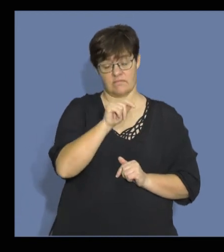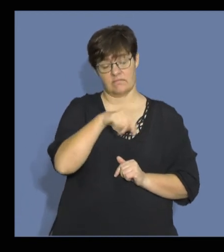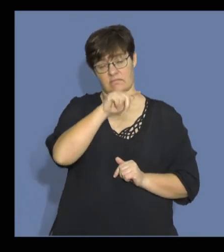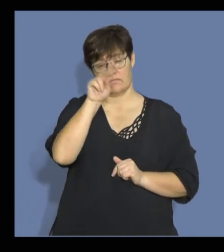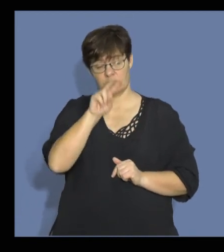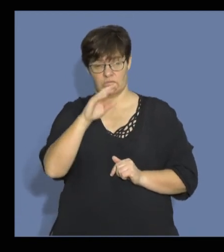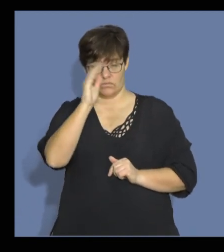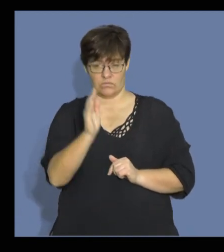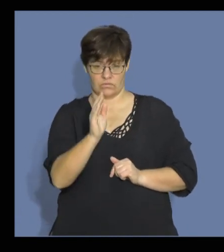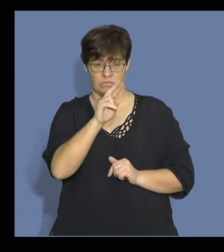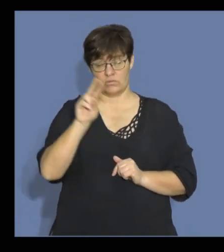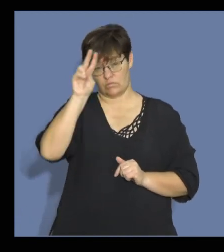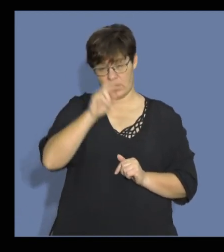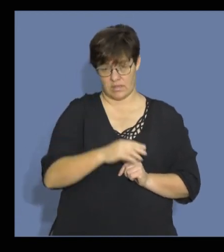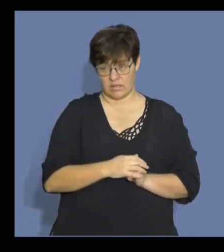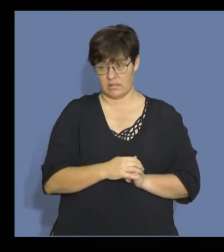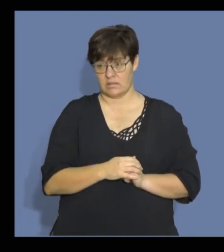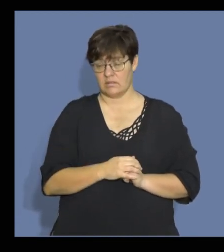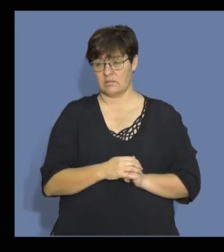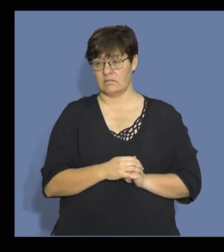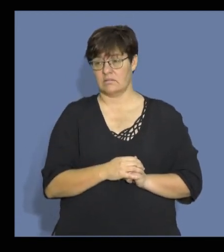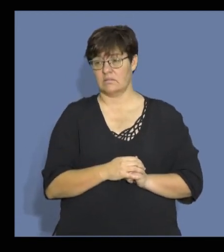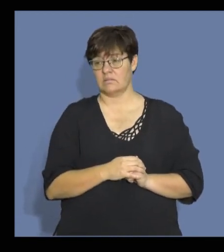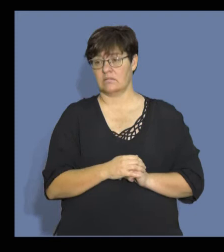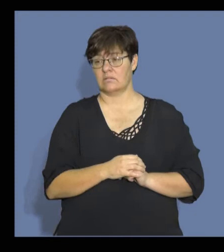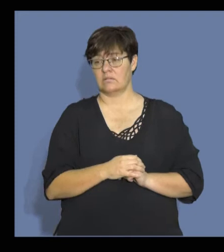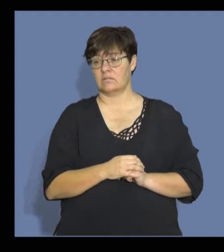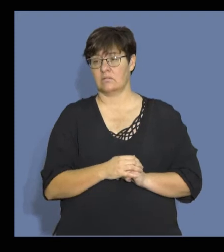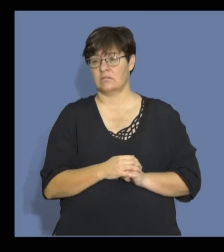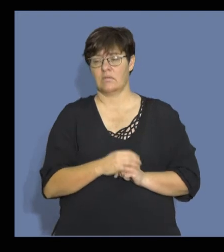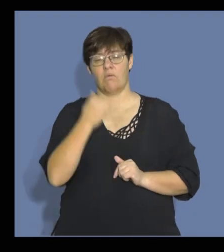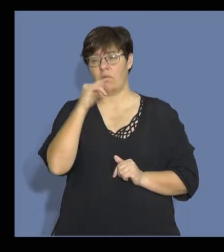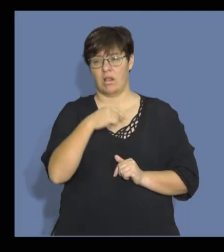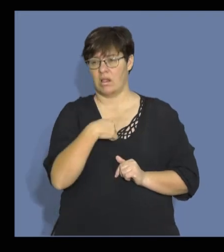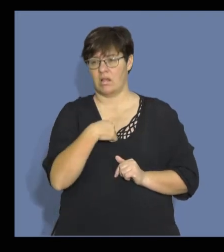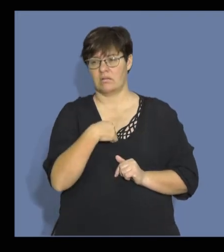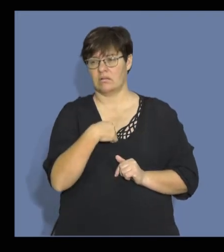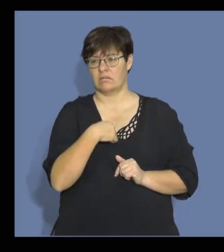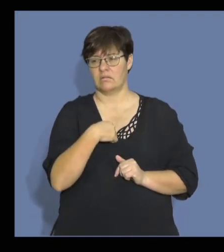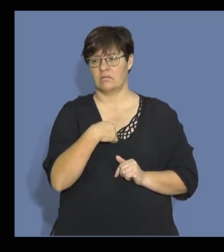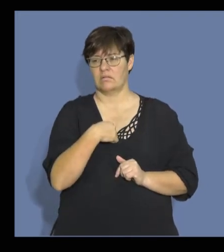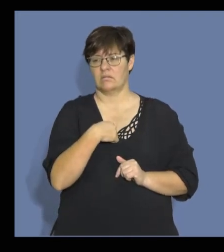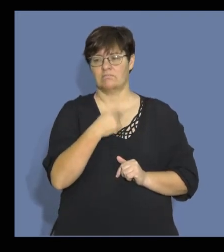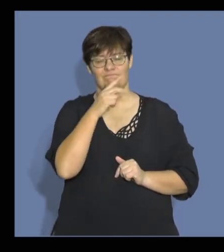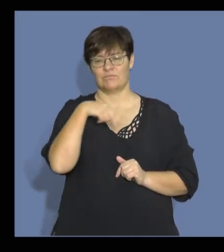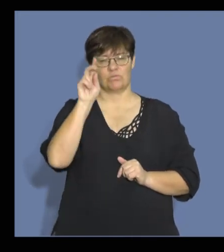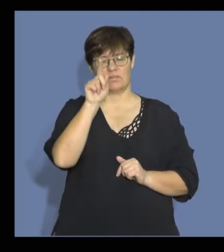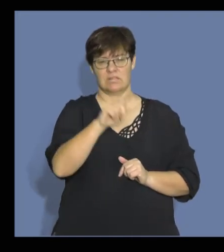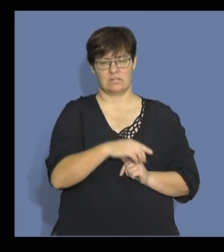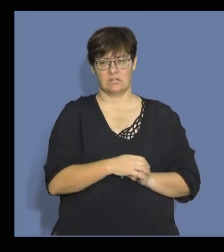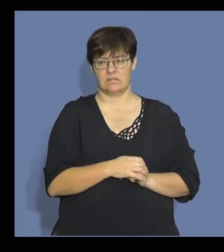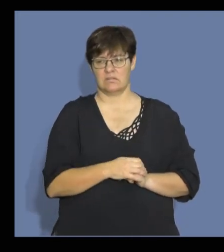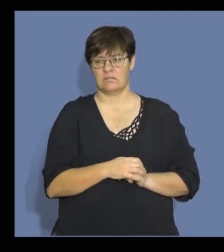well, technically it would only be the hypotenuse if it is in a right-angled triangle. So let me erase that. Right now I can't actually write that that